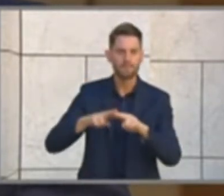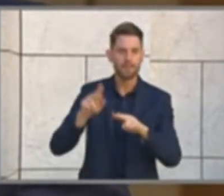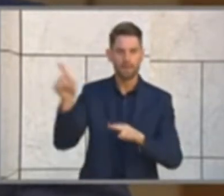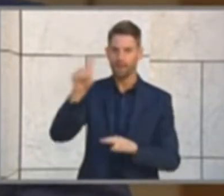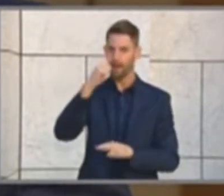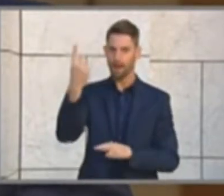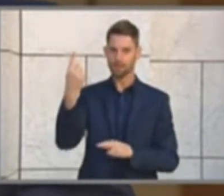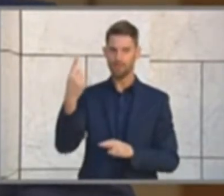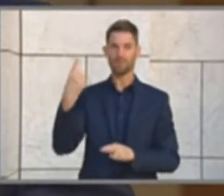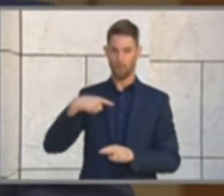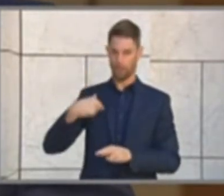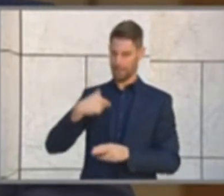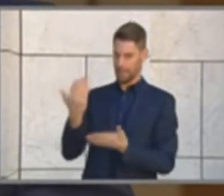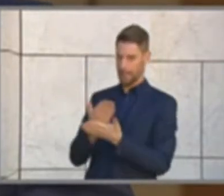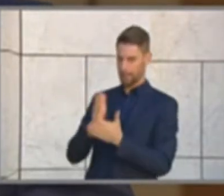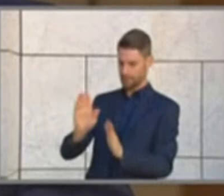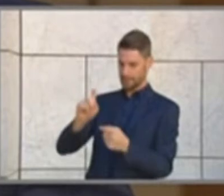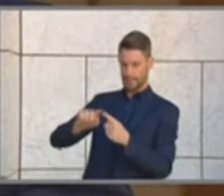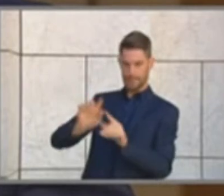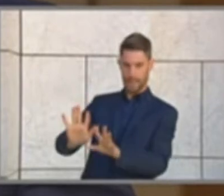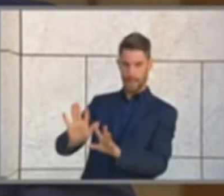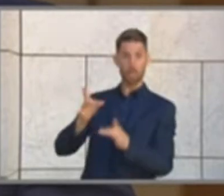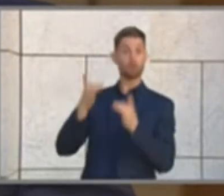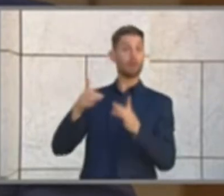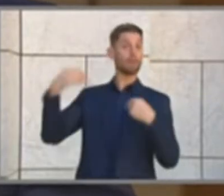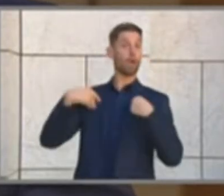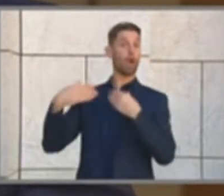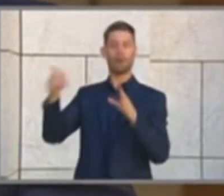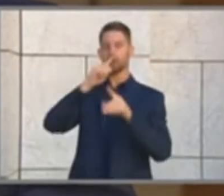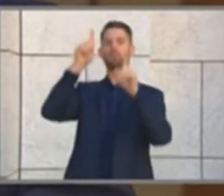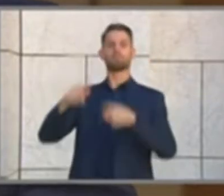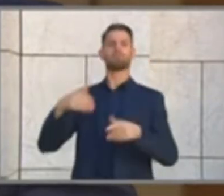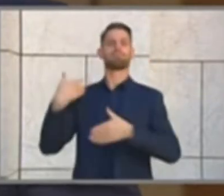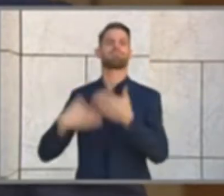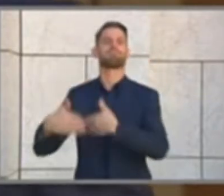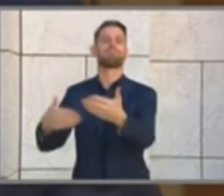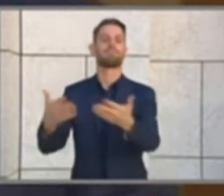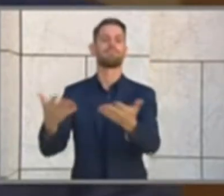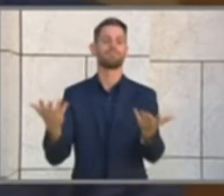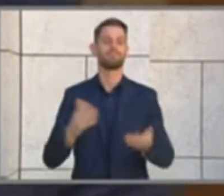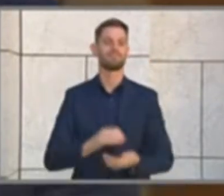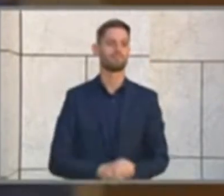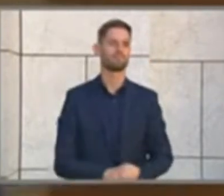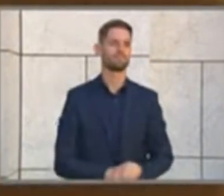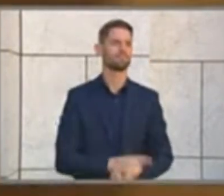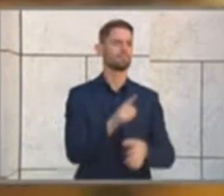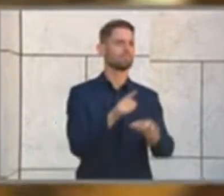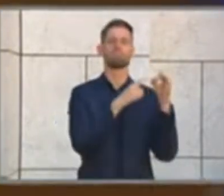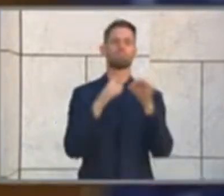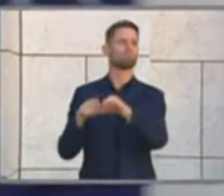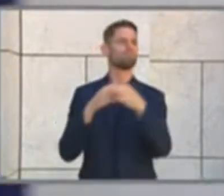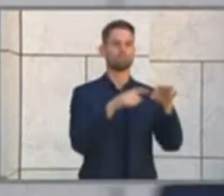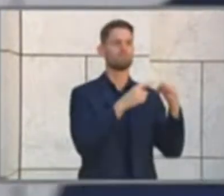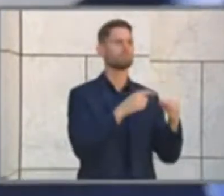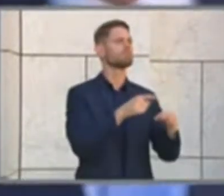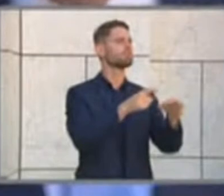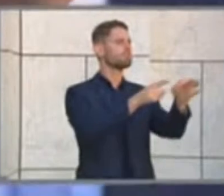because that is what is going to get hundreds of thousands of our fellow Australians back into work. John?